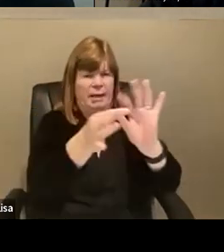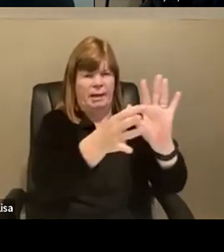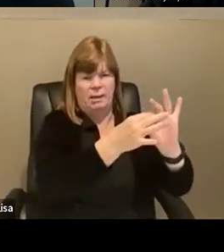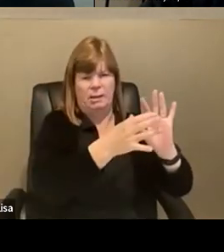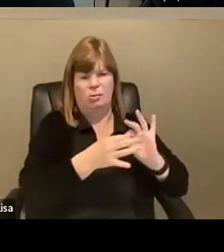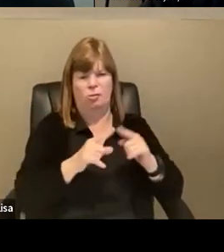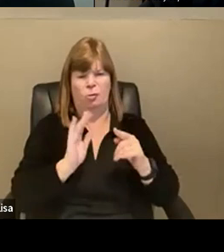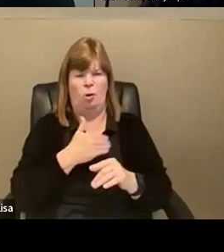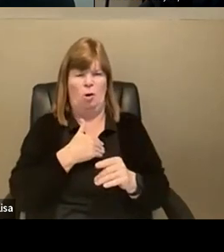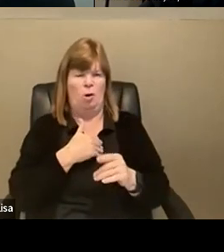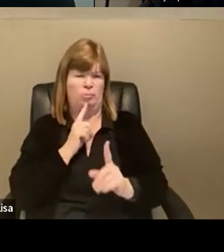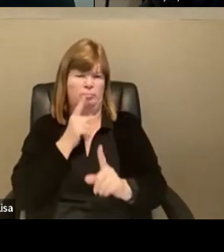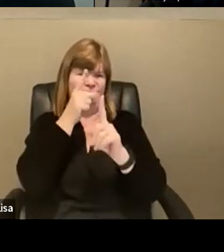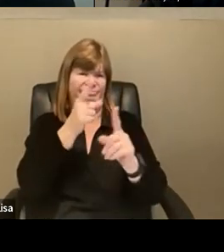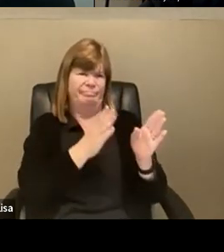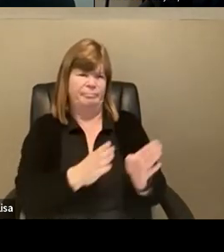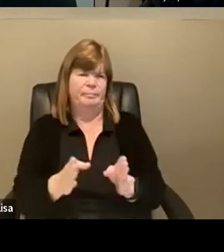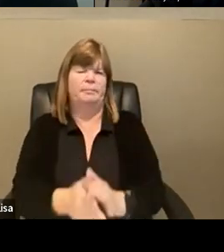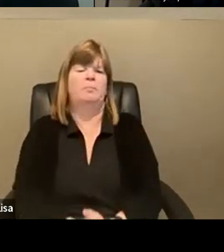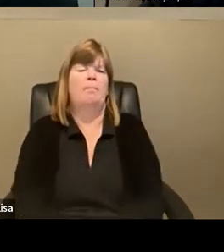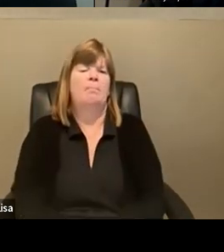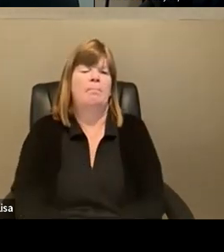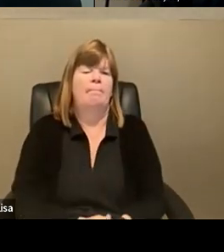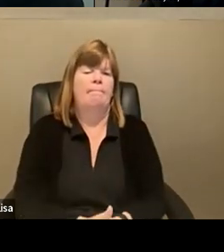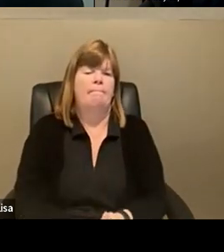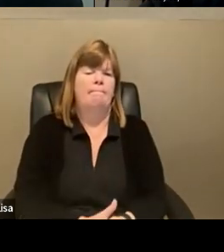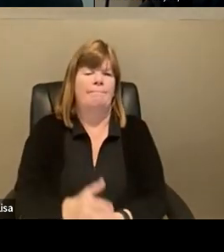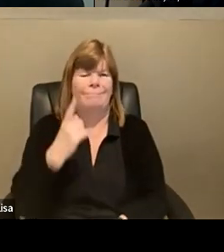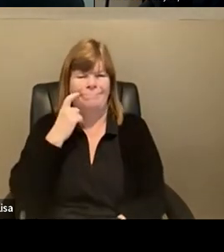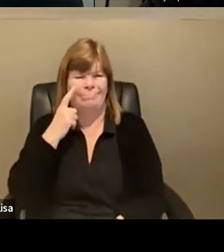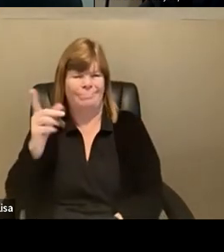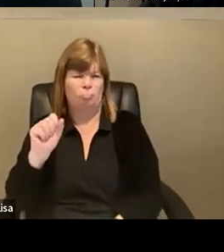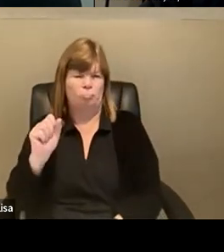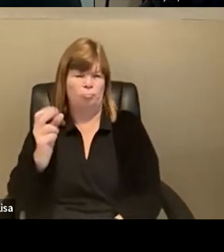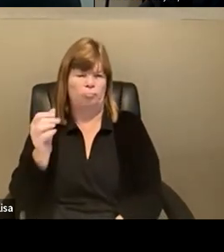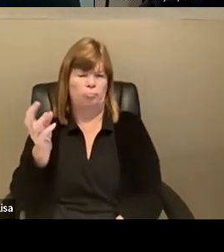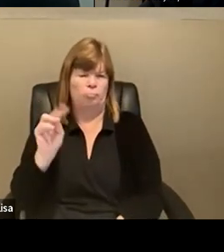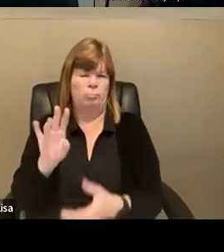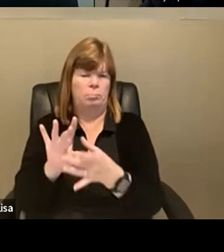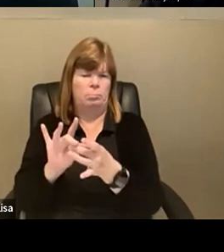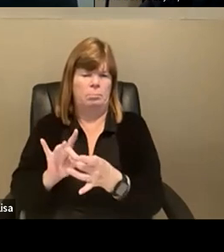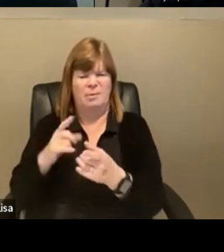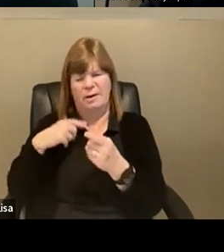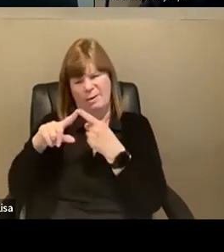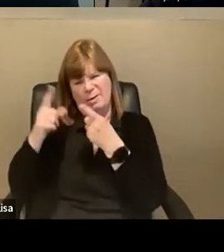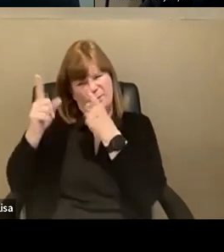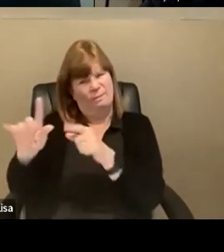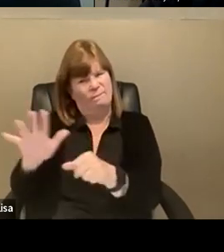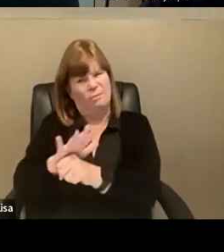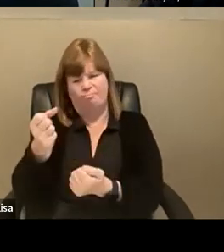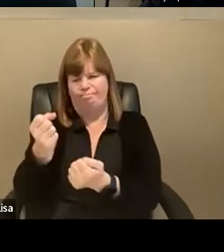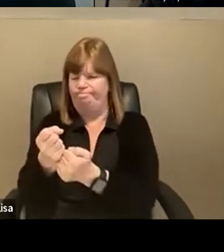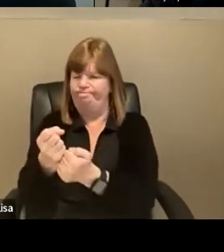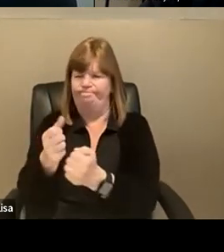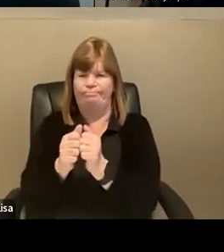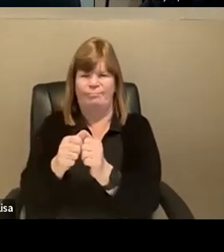goals, strategic plan goals. But, just exactly what Sean mentioned, I really concur, 100% with